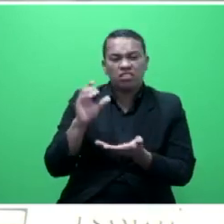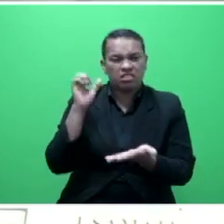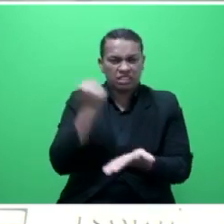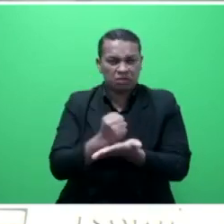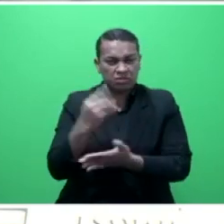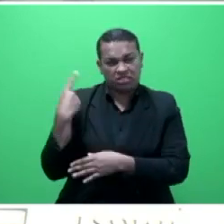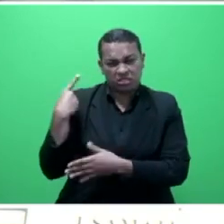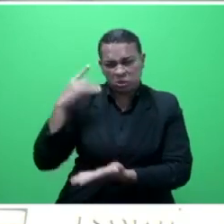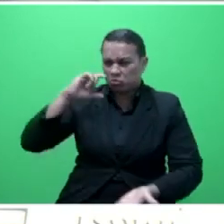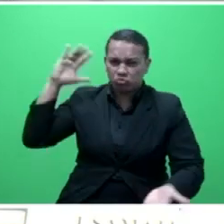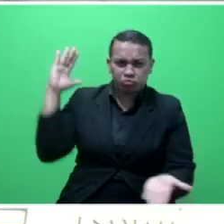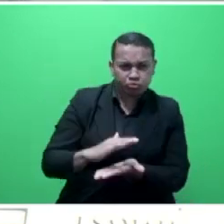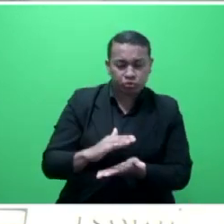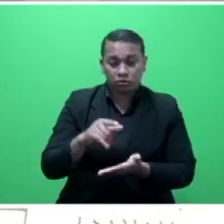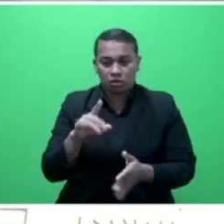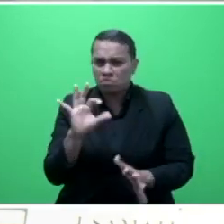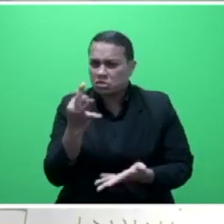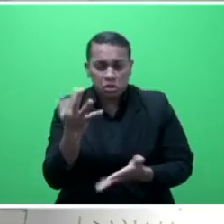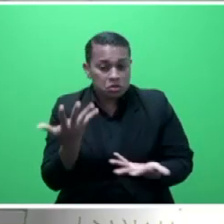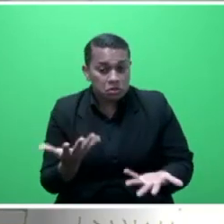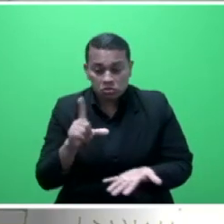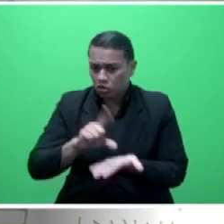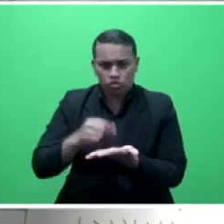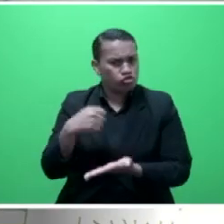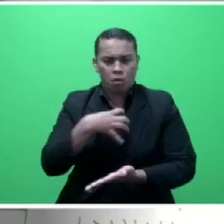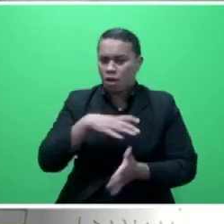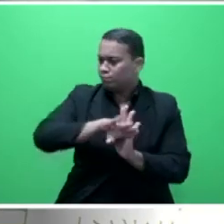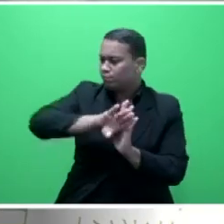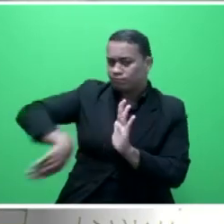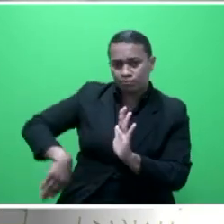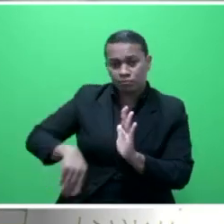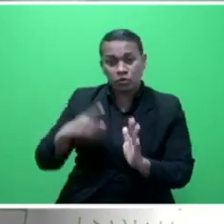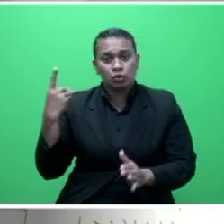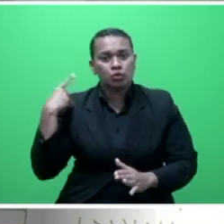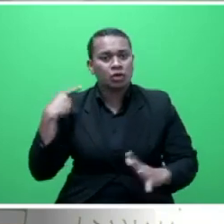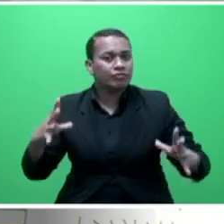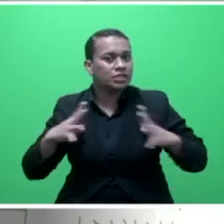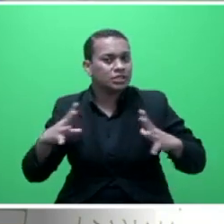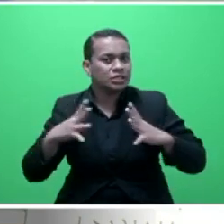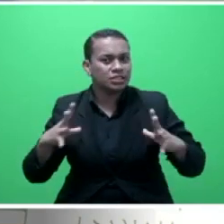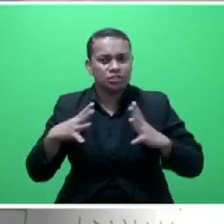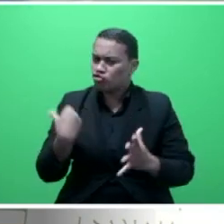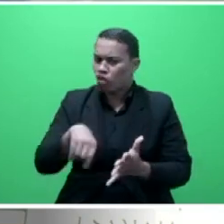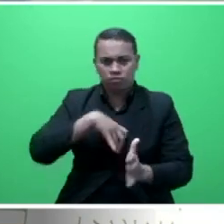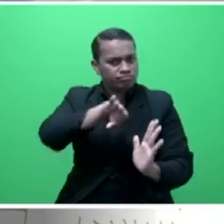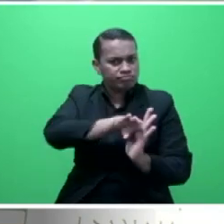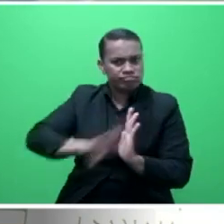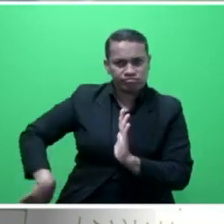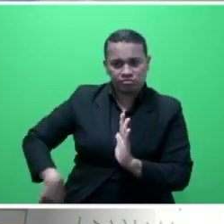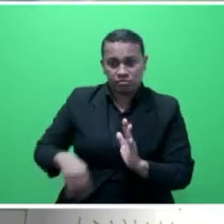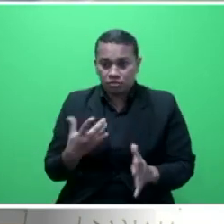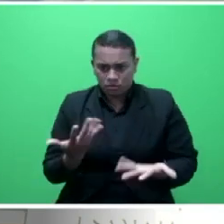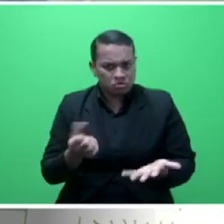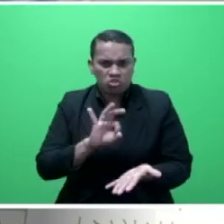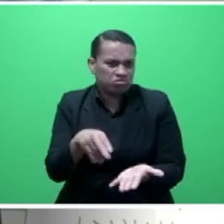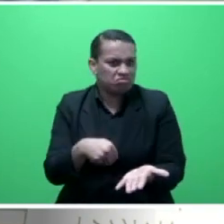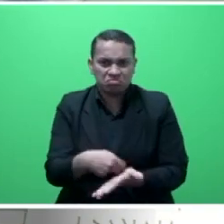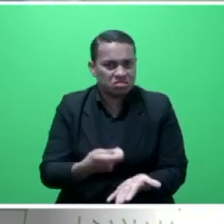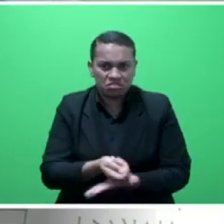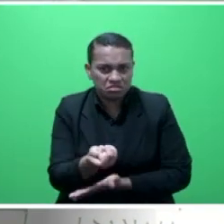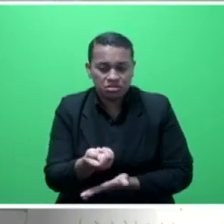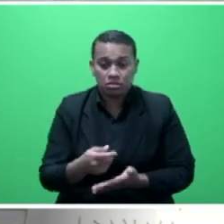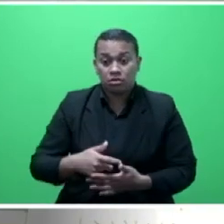cases. We are eliminating the duty for all items under the Customs Tariffs Act 1986, which includes